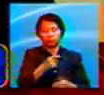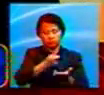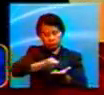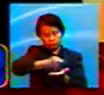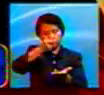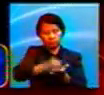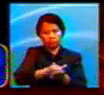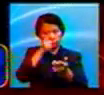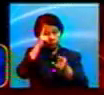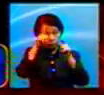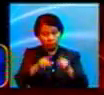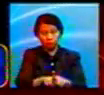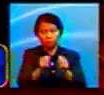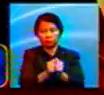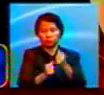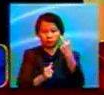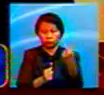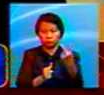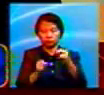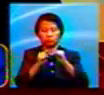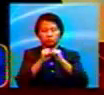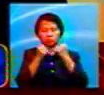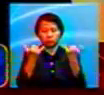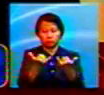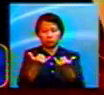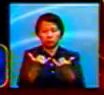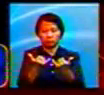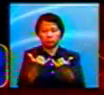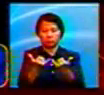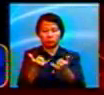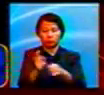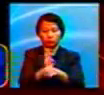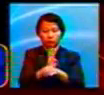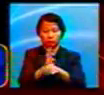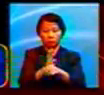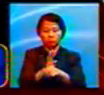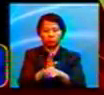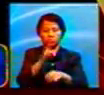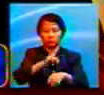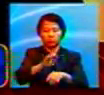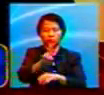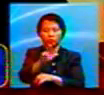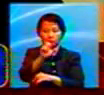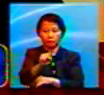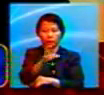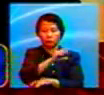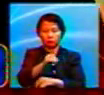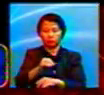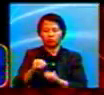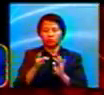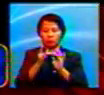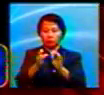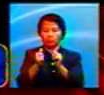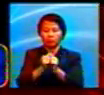signing agreement with two, you know, venture cap company, well-known 500 startup in US, and also Eliza